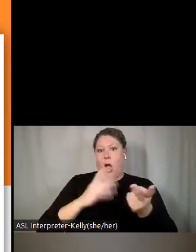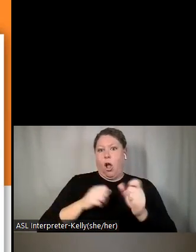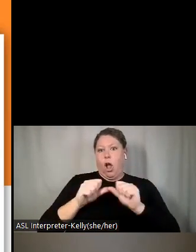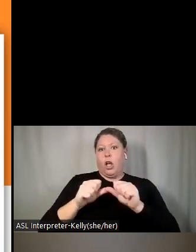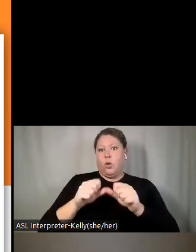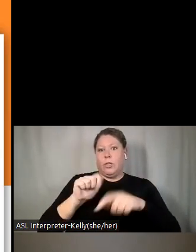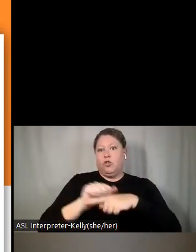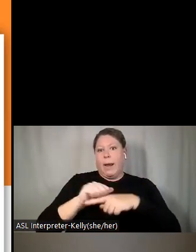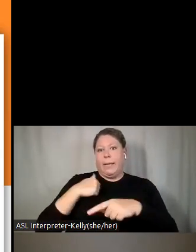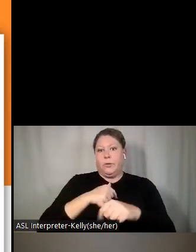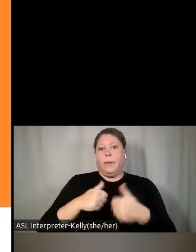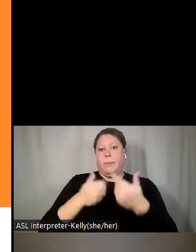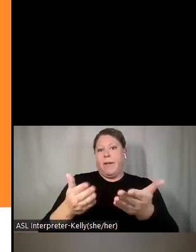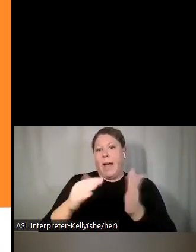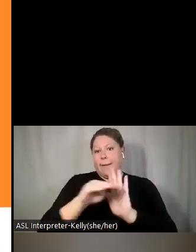slide.